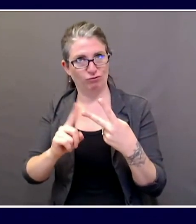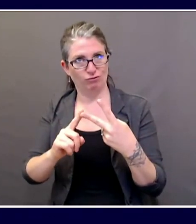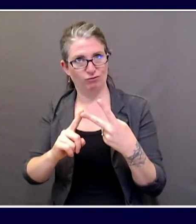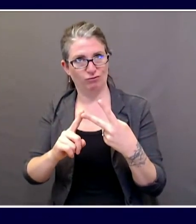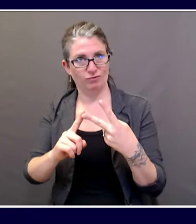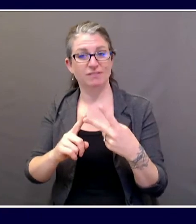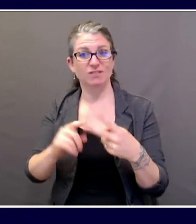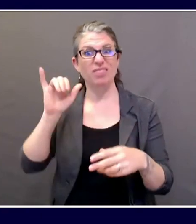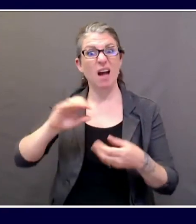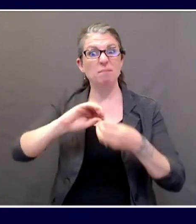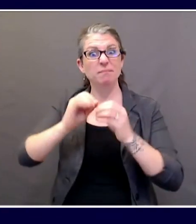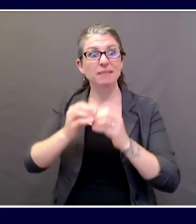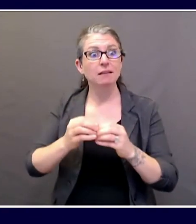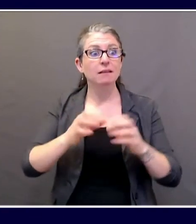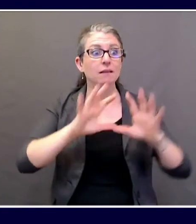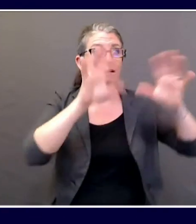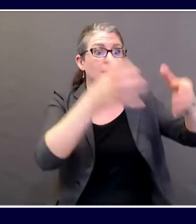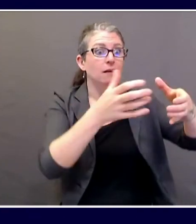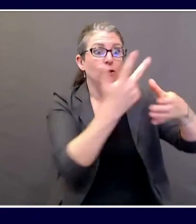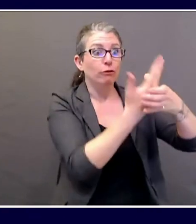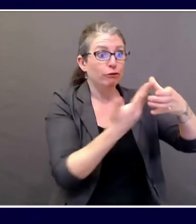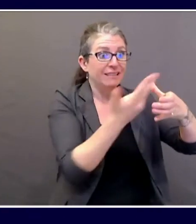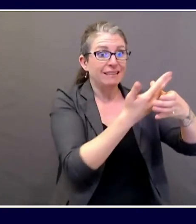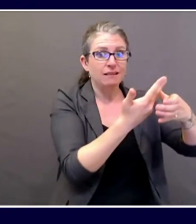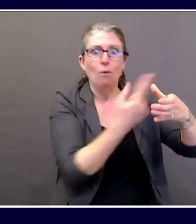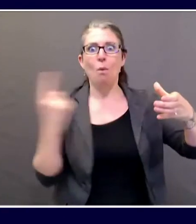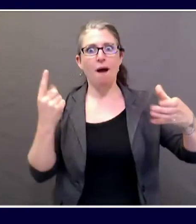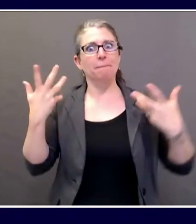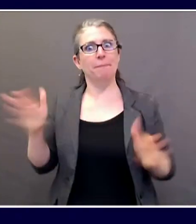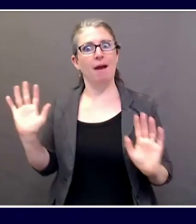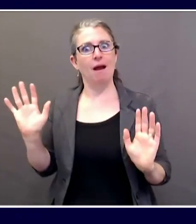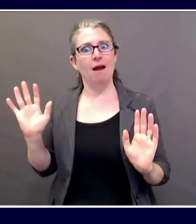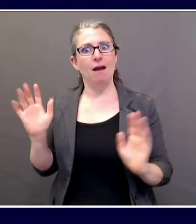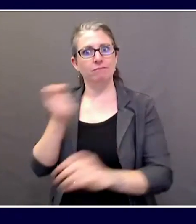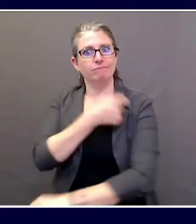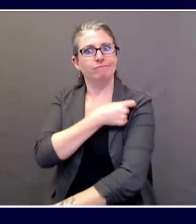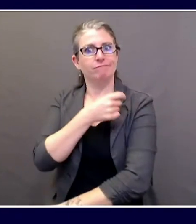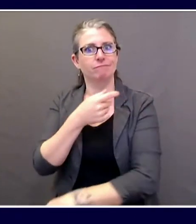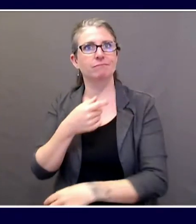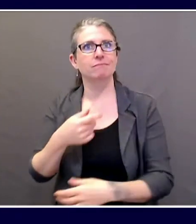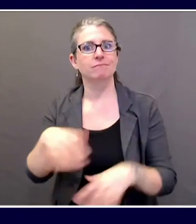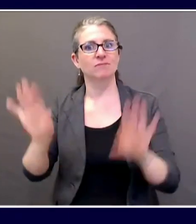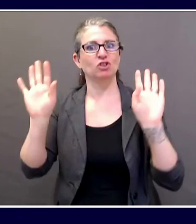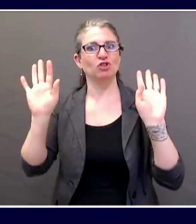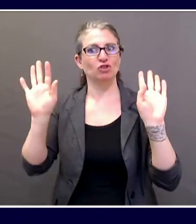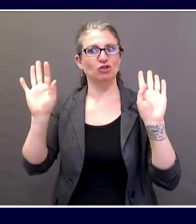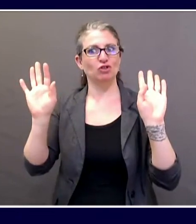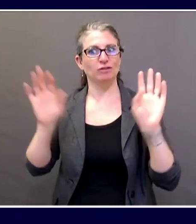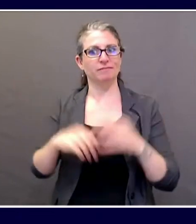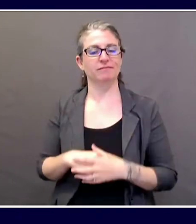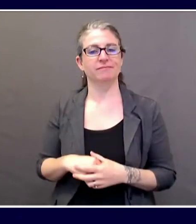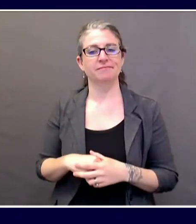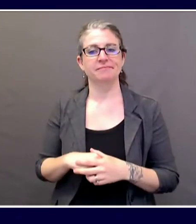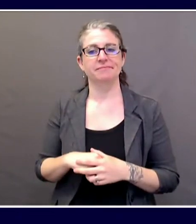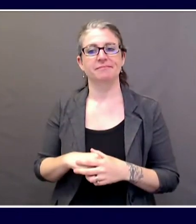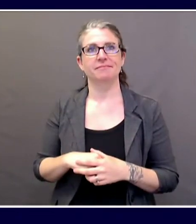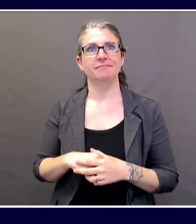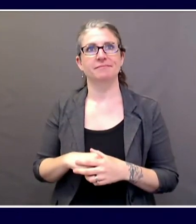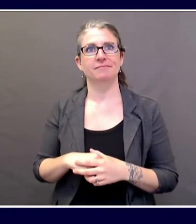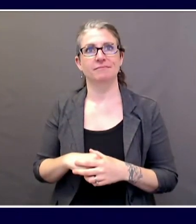over has completed their COVID-19 vaccination series. This is solid